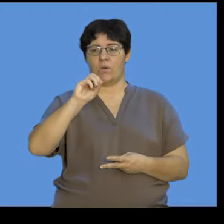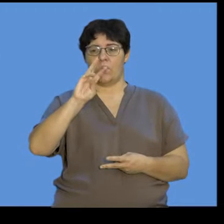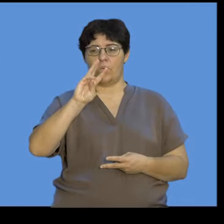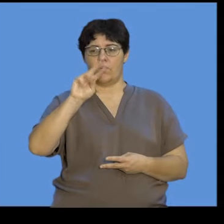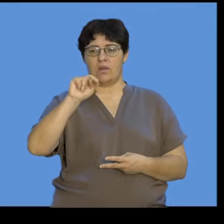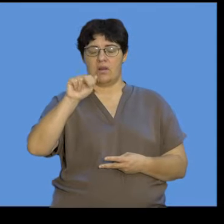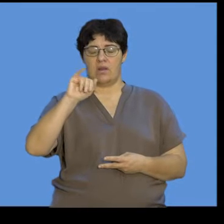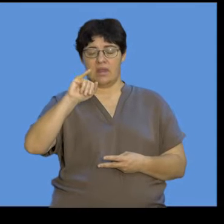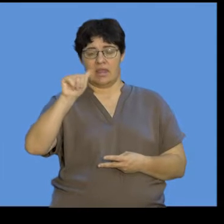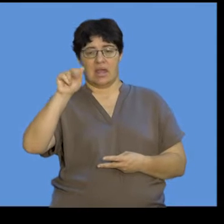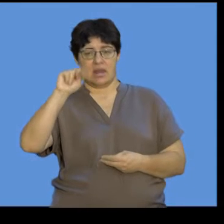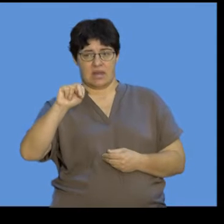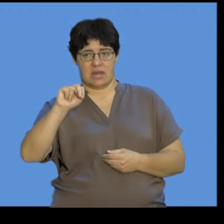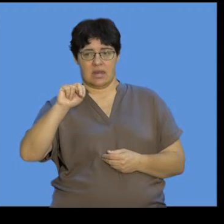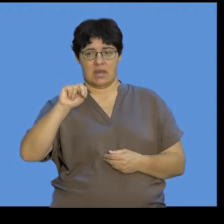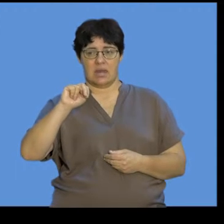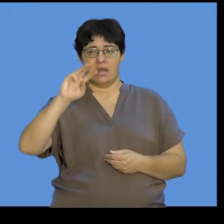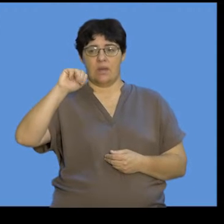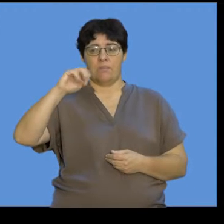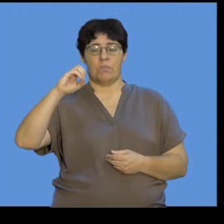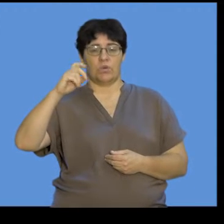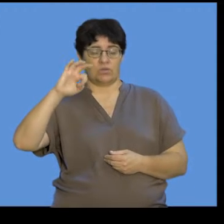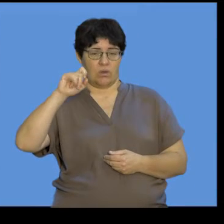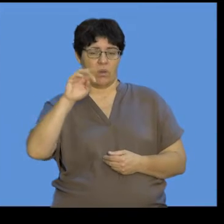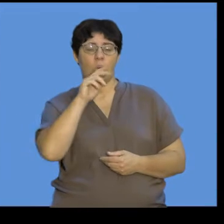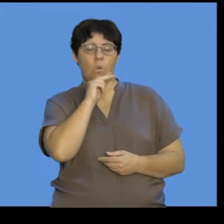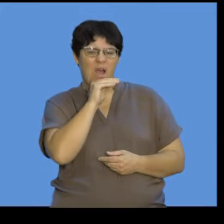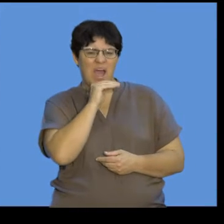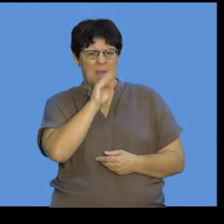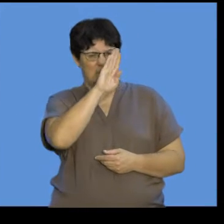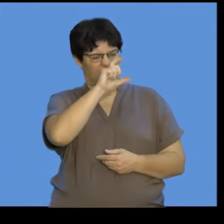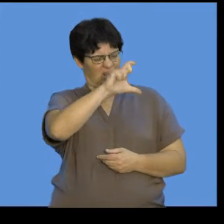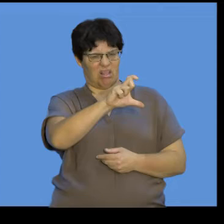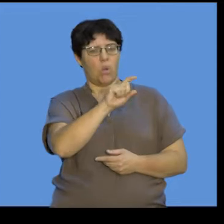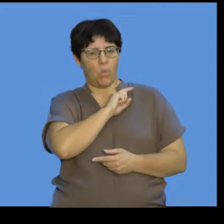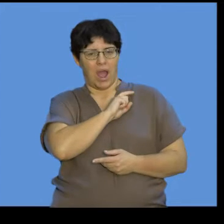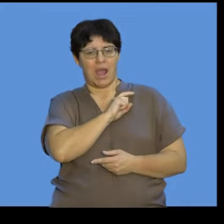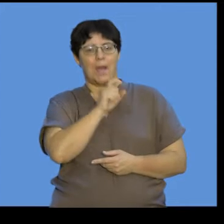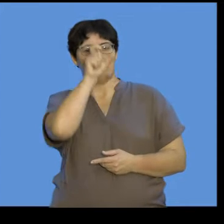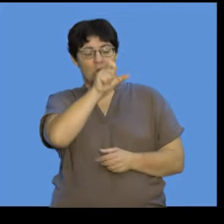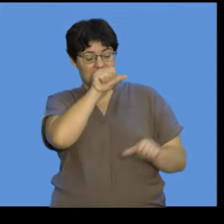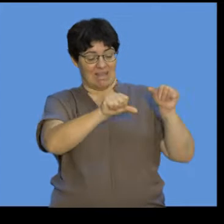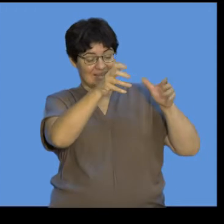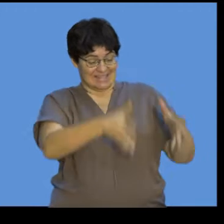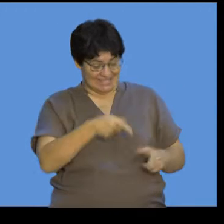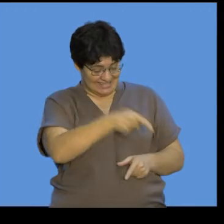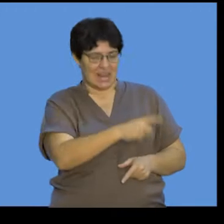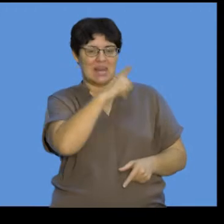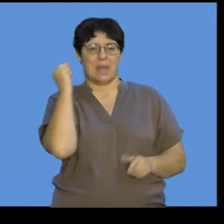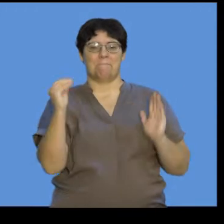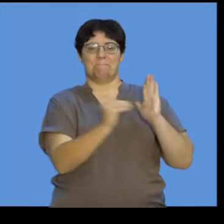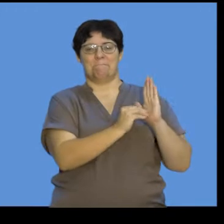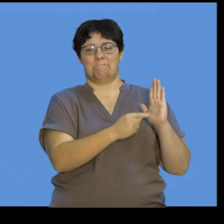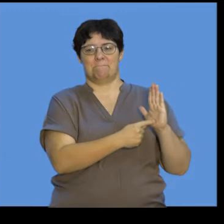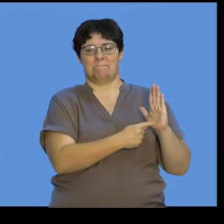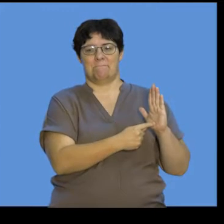is actually capital letter B. Why? Because it was named after, a scientist, so it's somebody's name. Hence, we'll